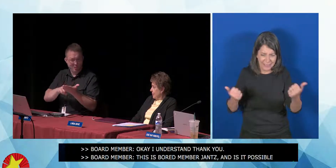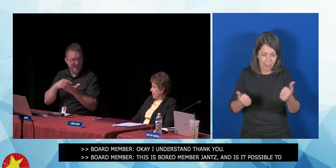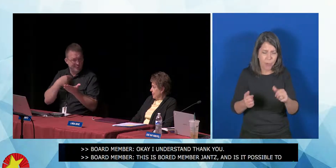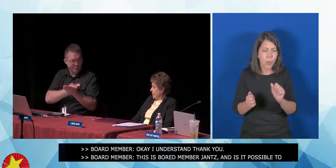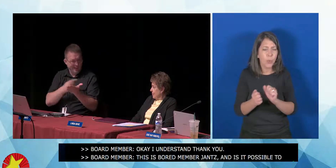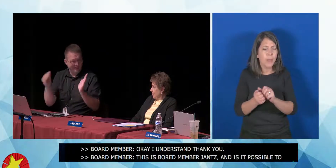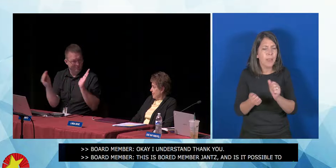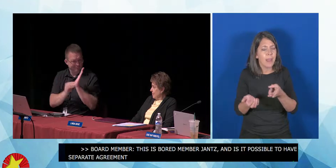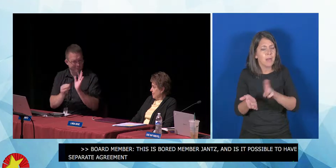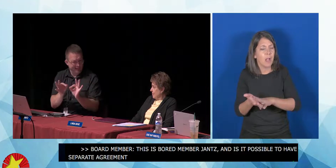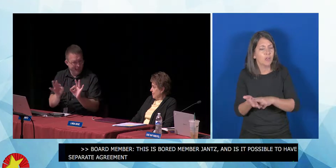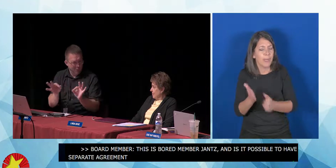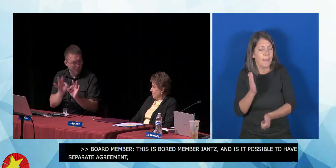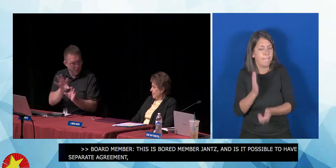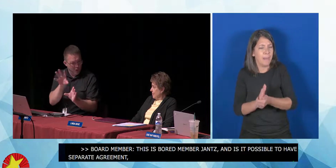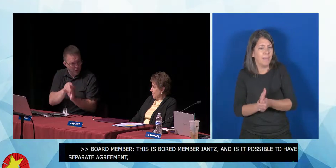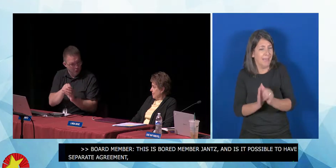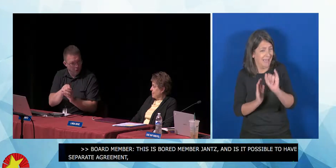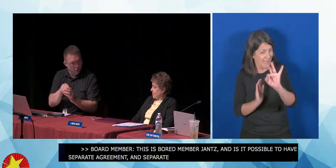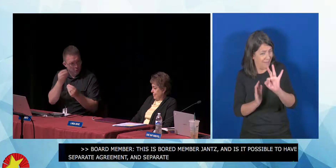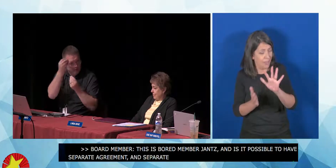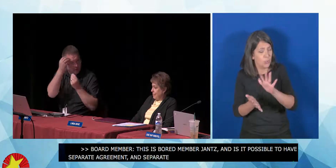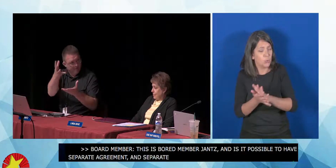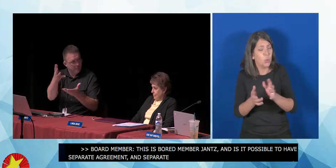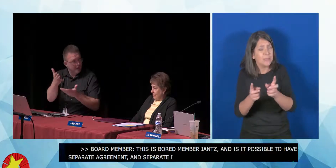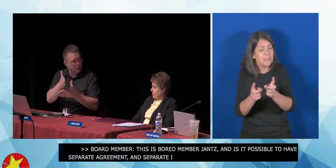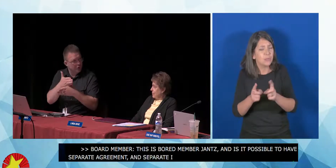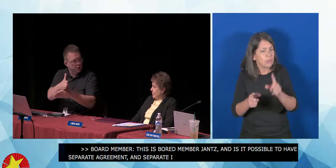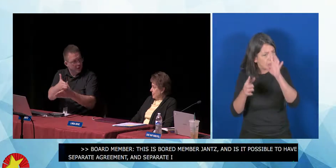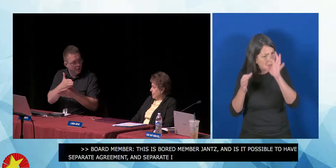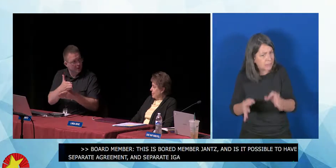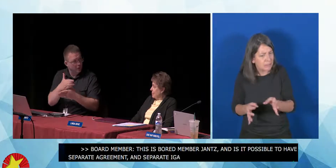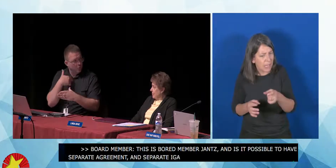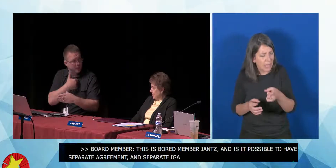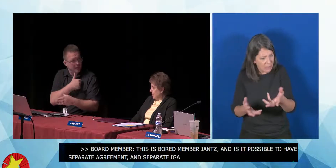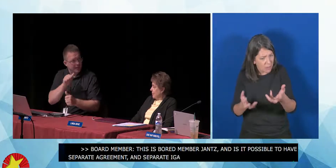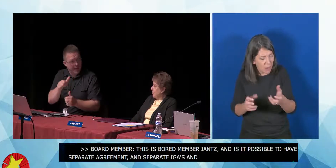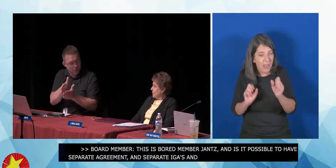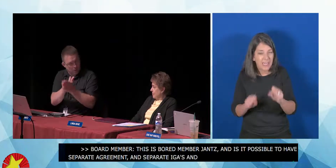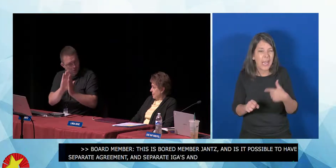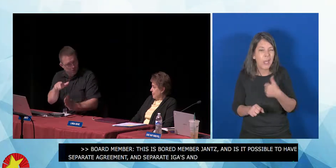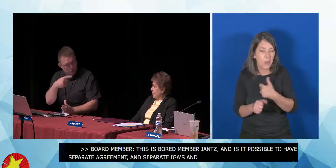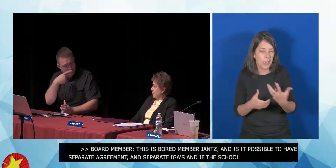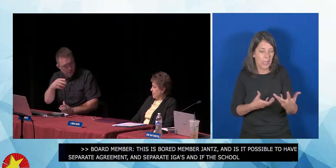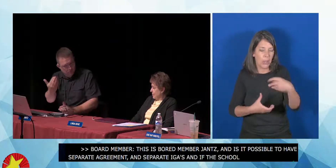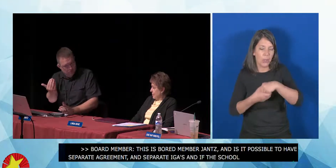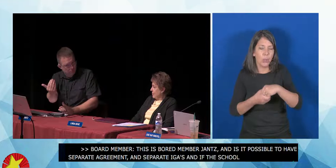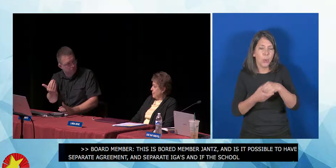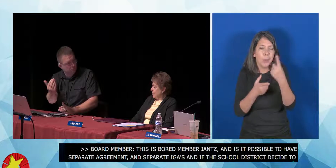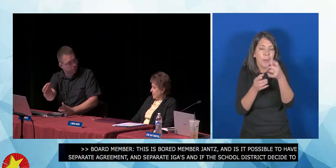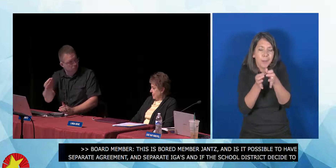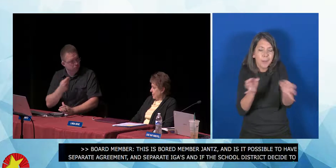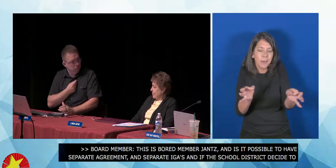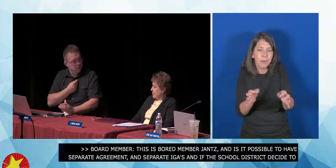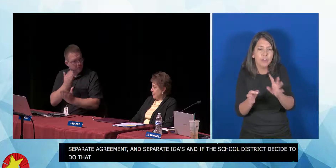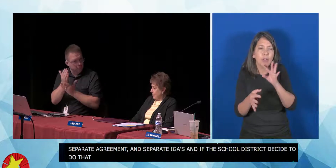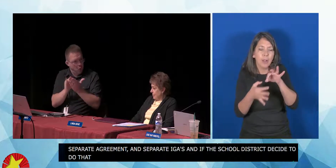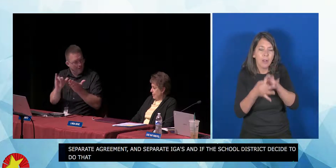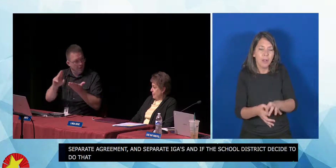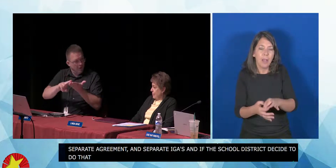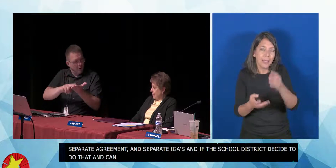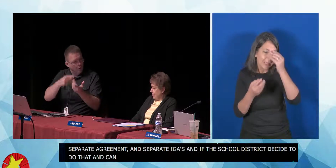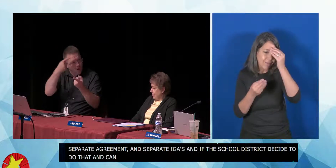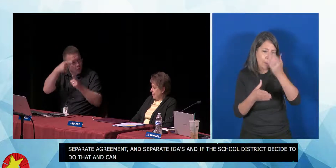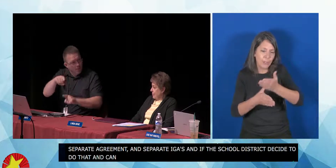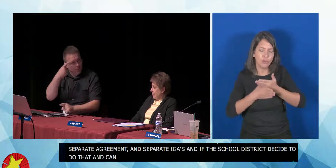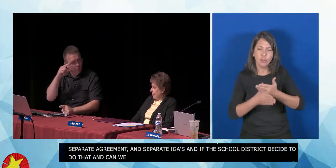amendment? If school districts decide to do that, could we include language about information sharing? That way we